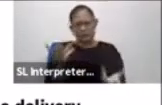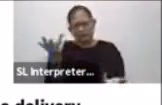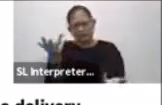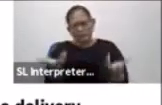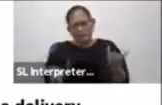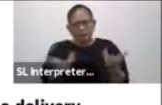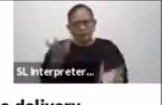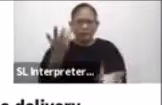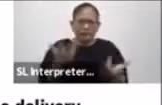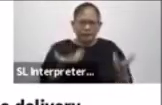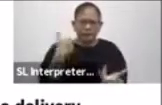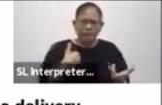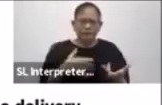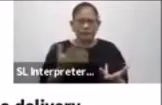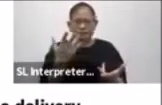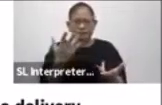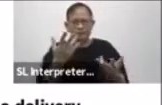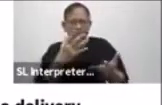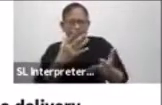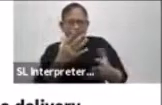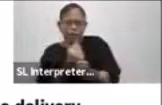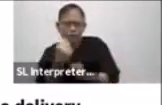face potential backlash.